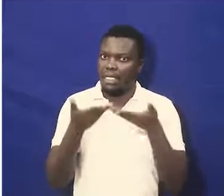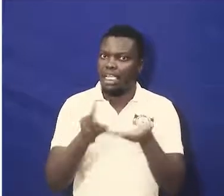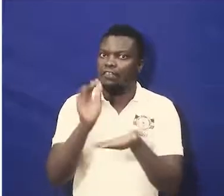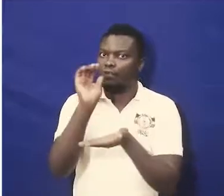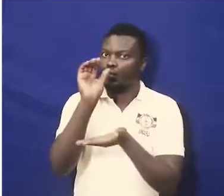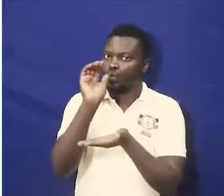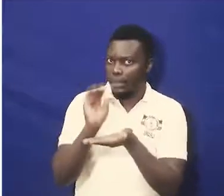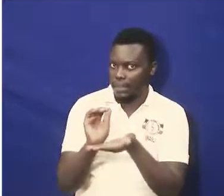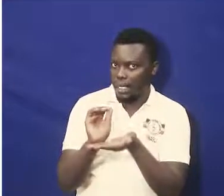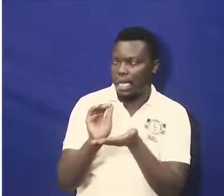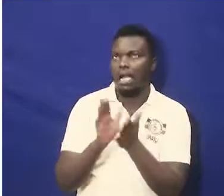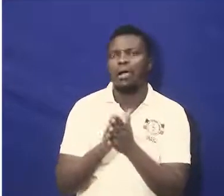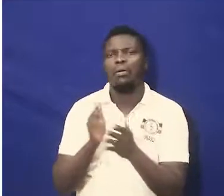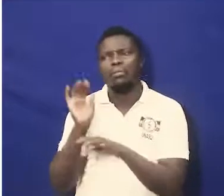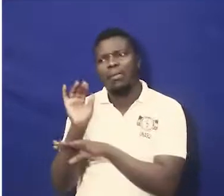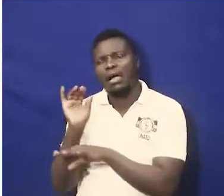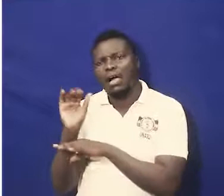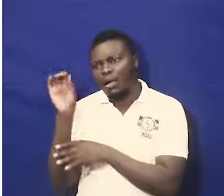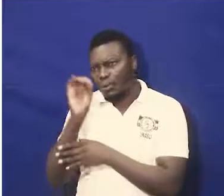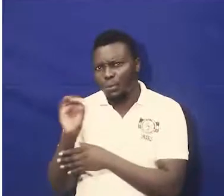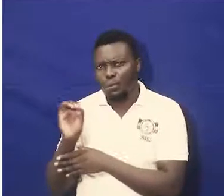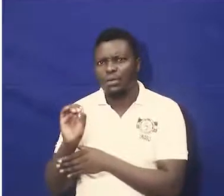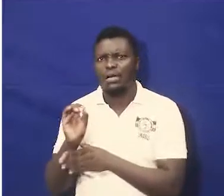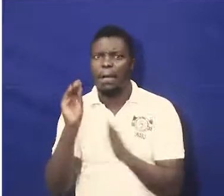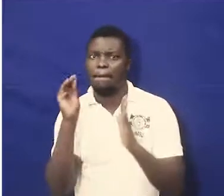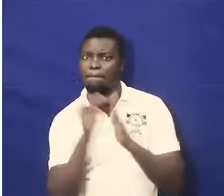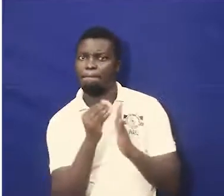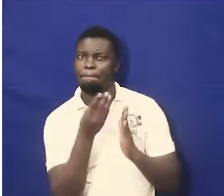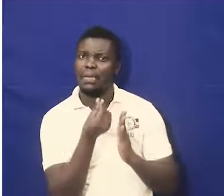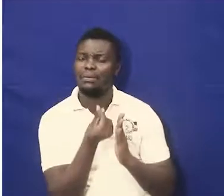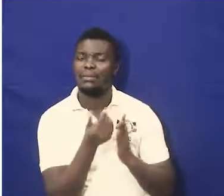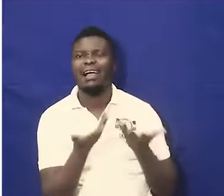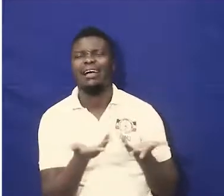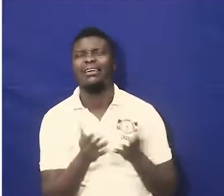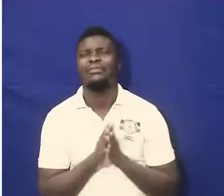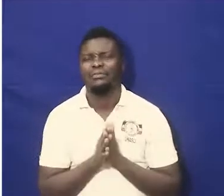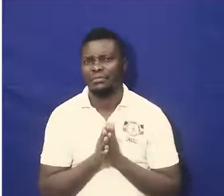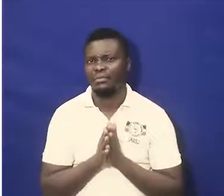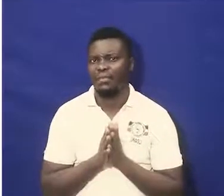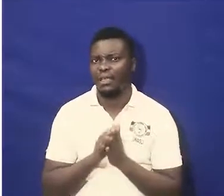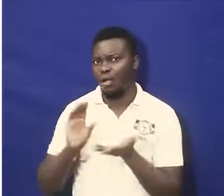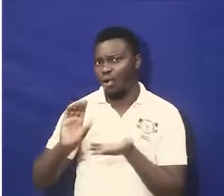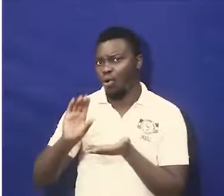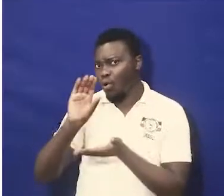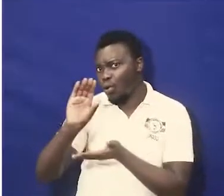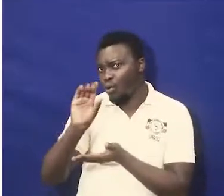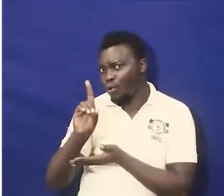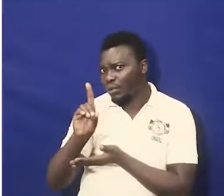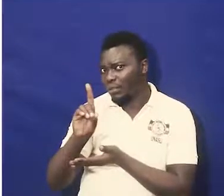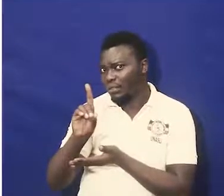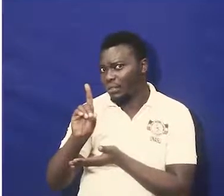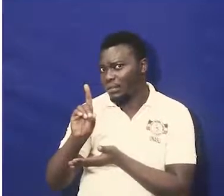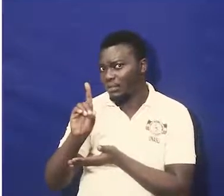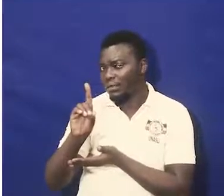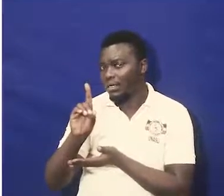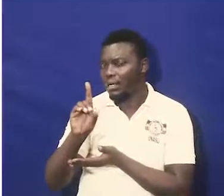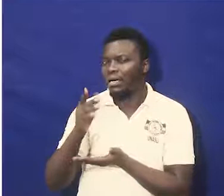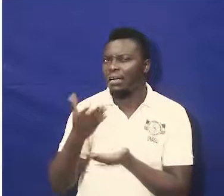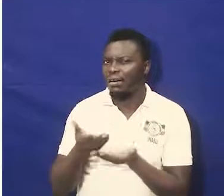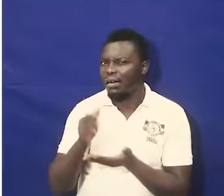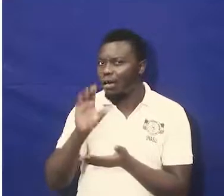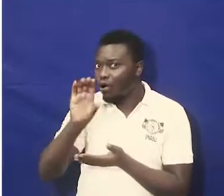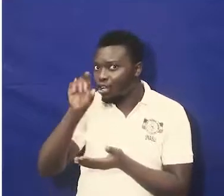find others like marked price or the cost price,